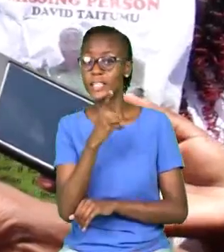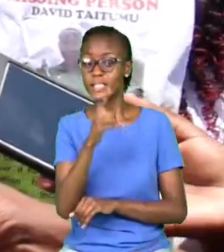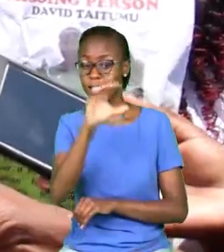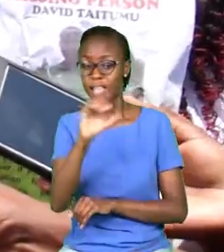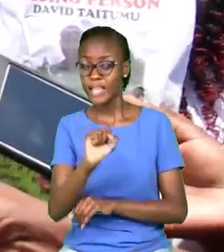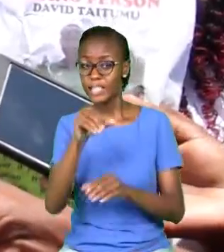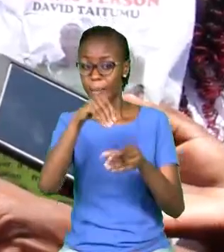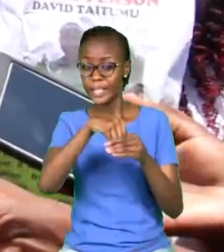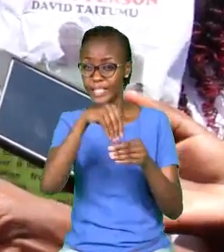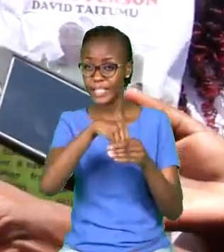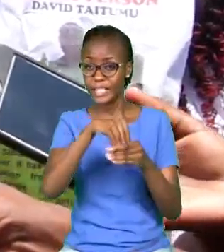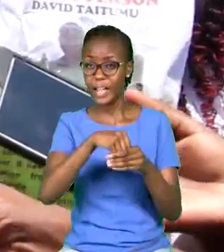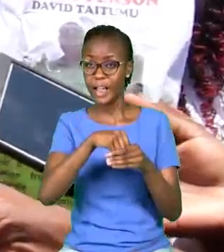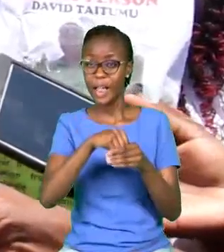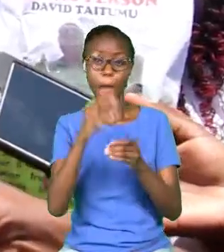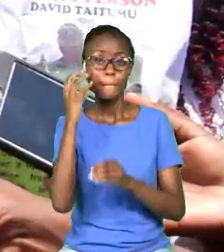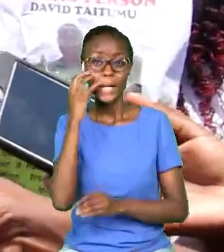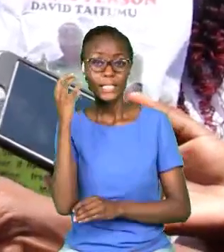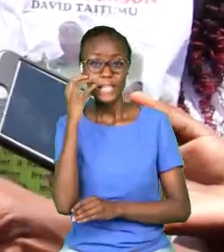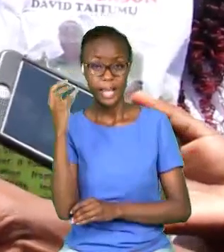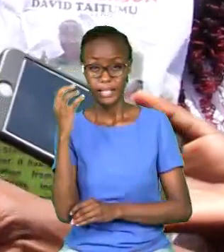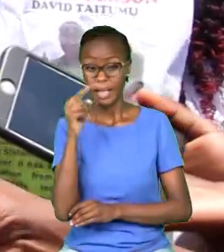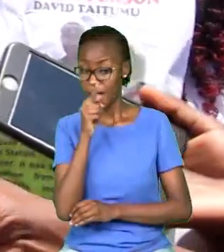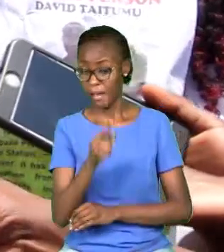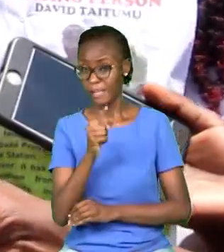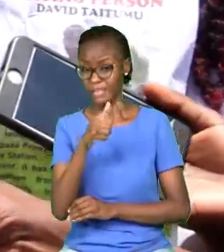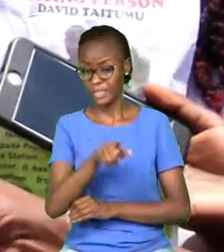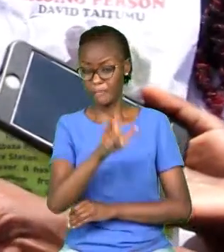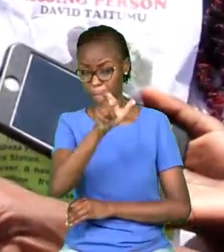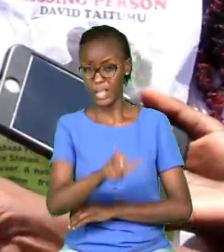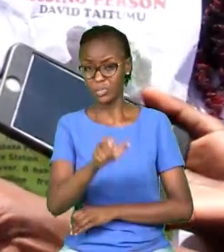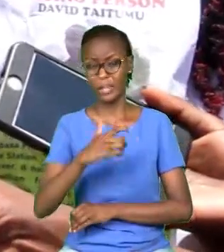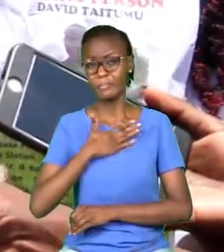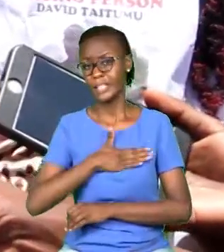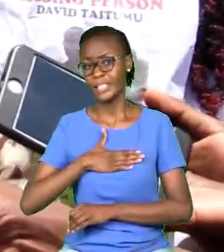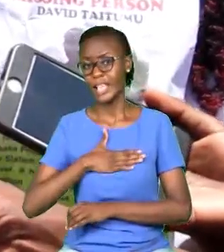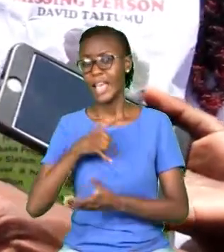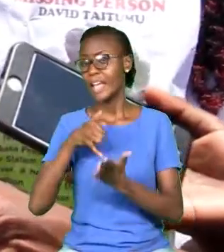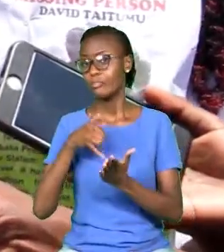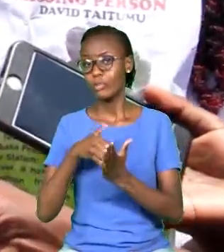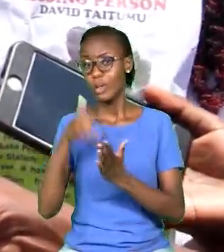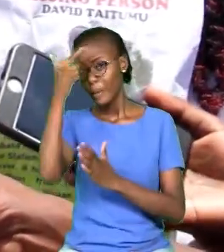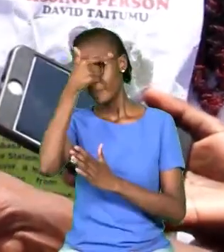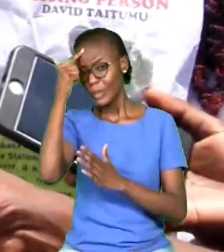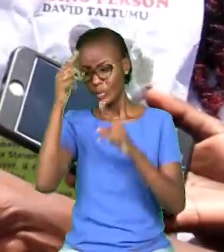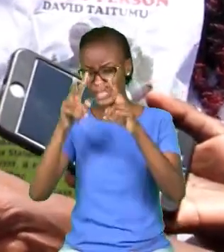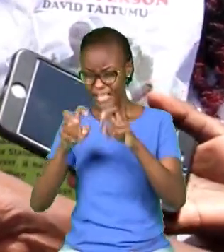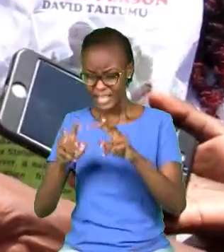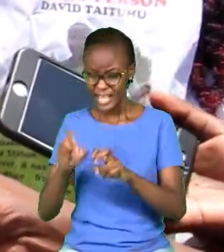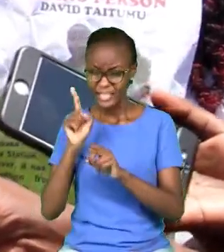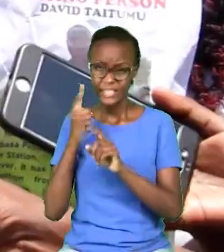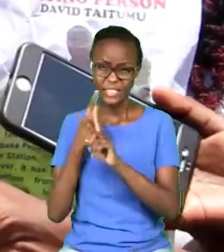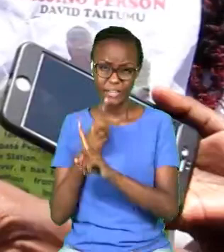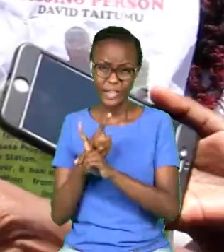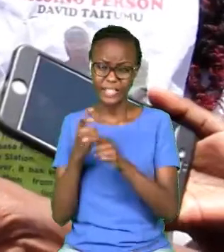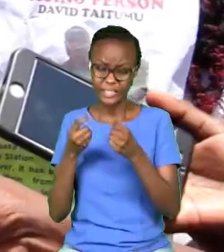of Interior, Bwana Matiangi. He must personally intervene, because we have followed up with the relevant authorities. We